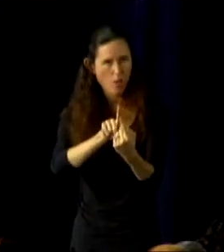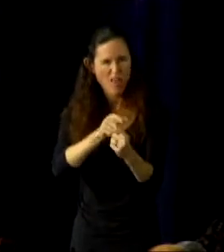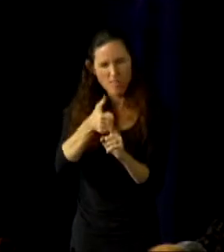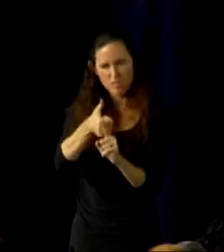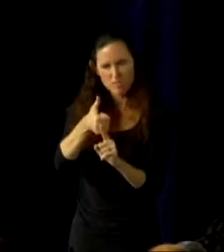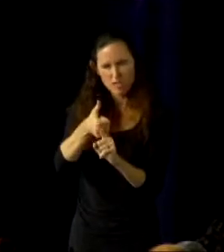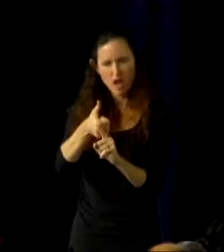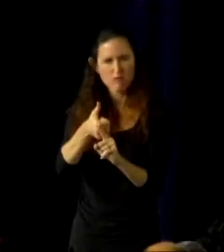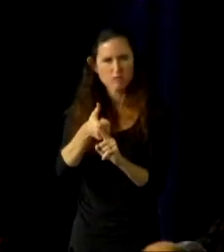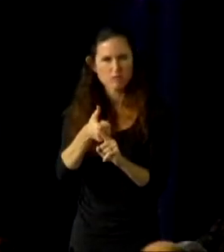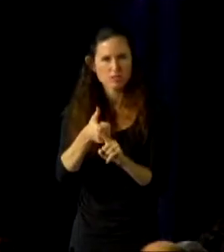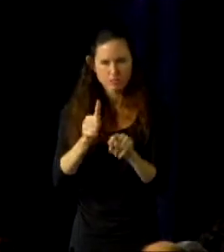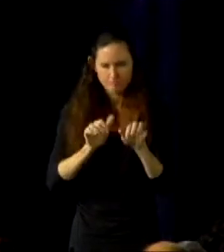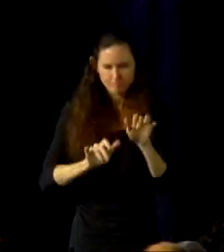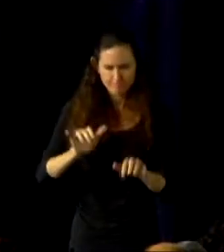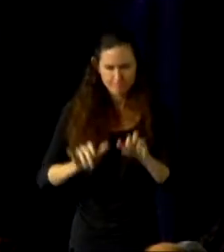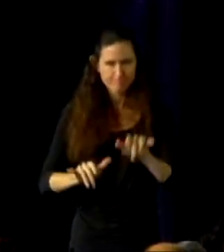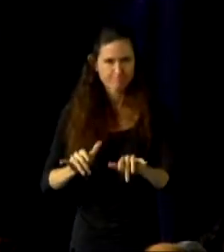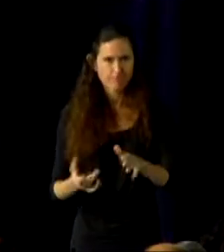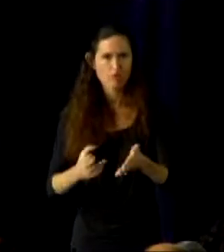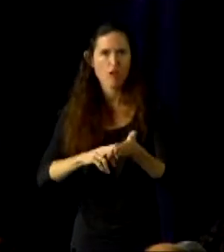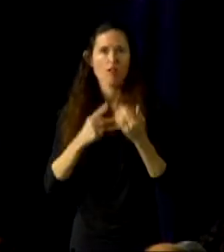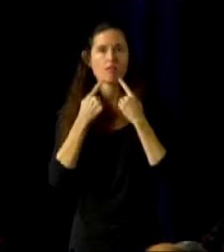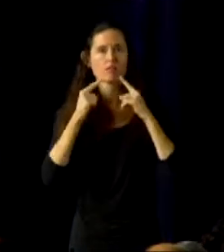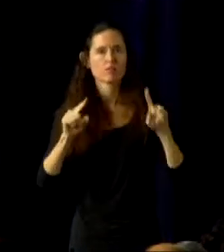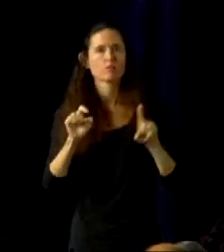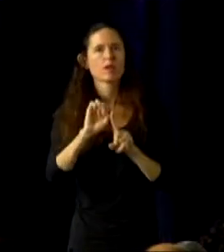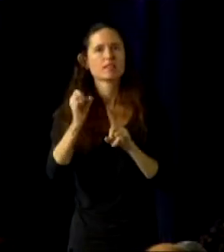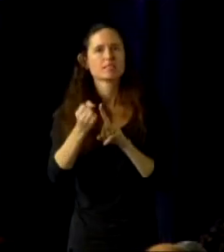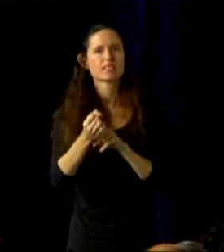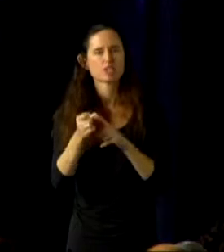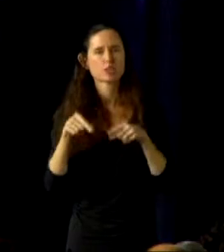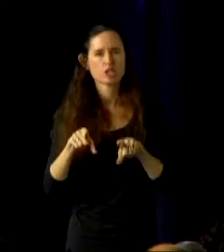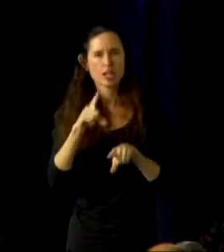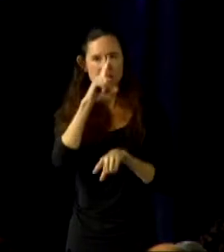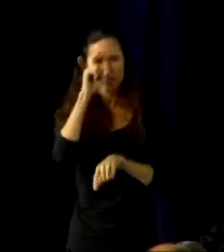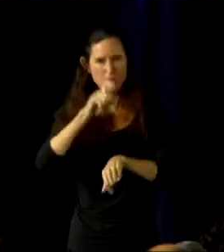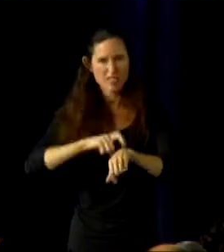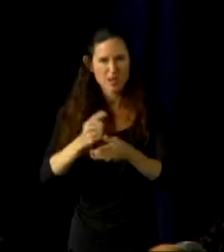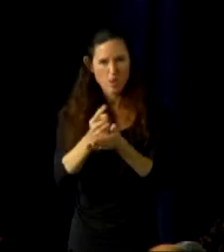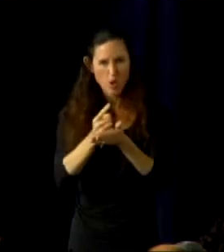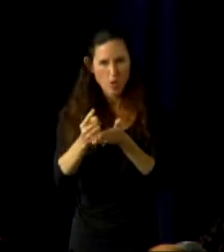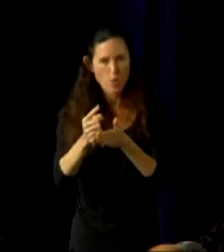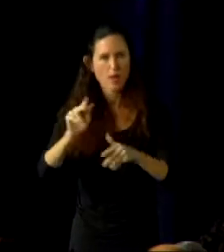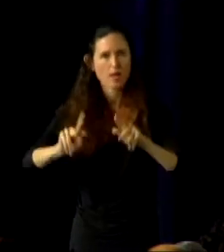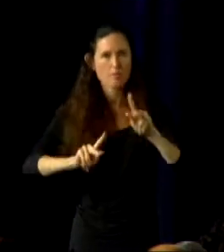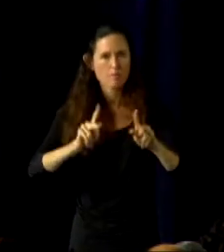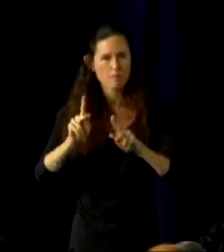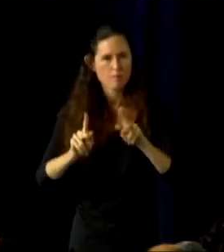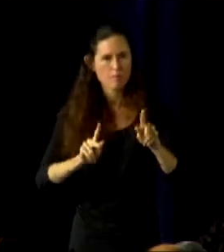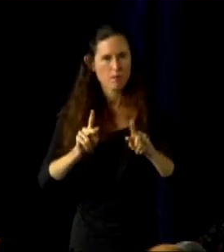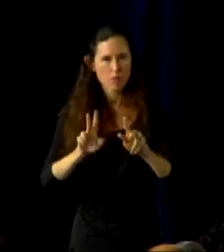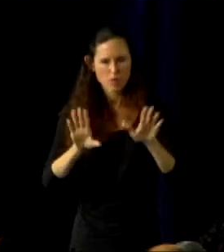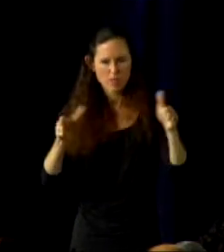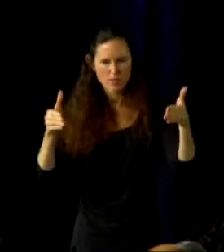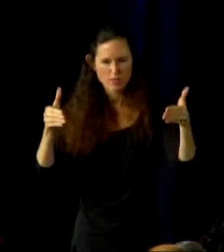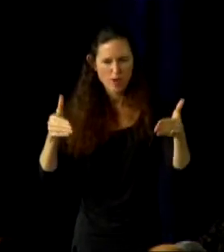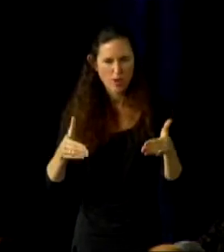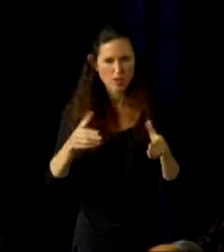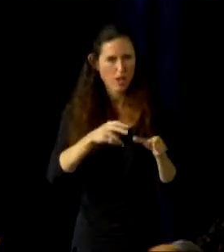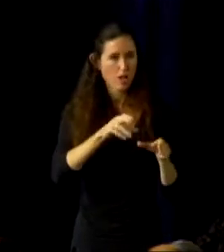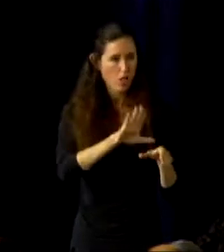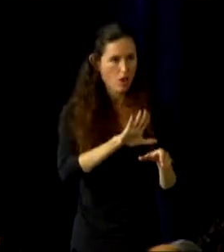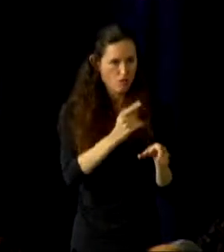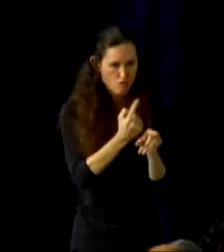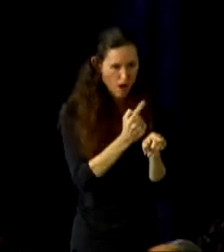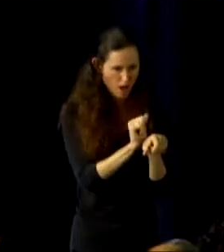enrolled. We had the situation over the summer where a whole week was devoted to people stepping away from their jobs, getting in a